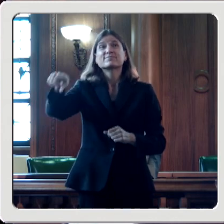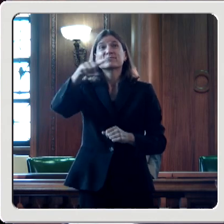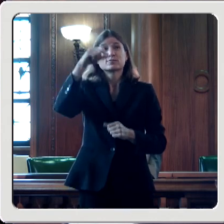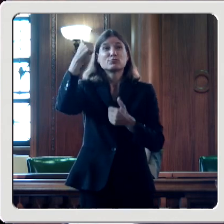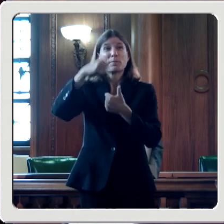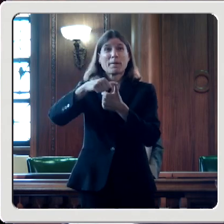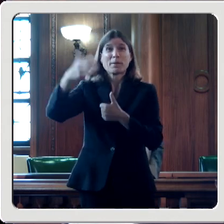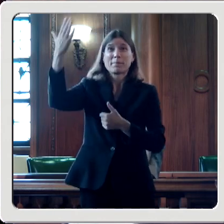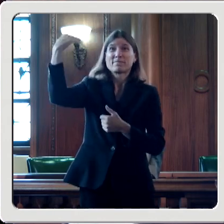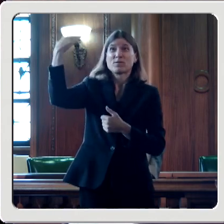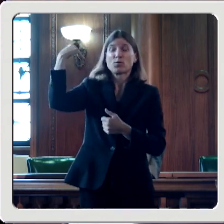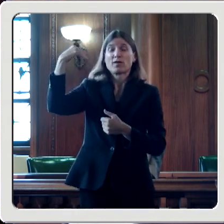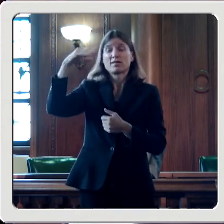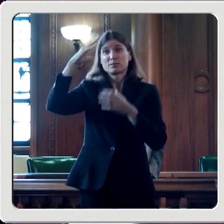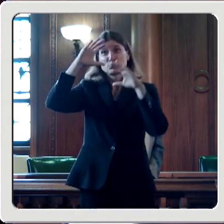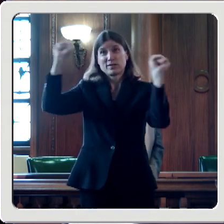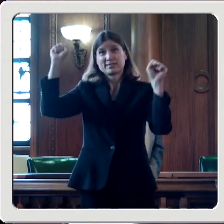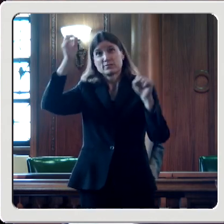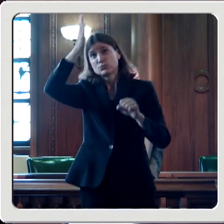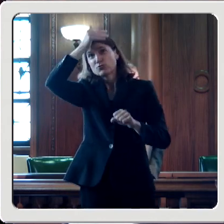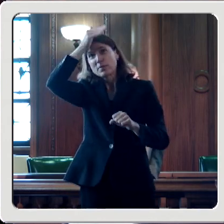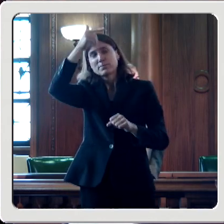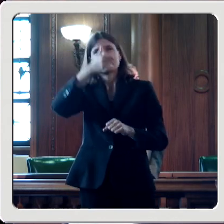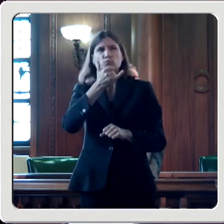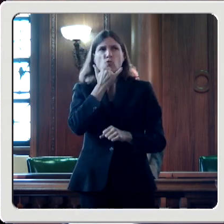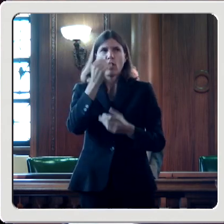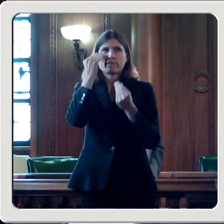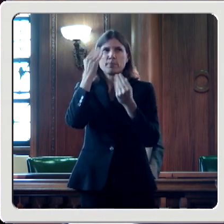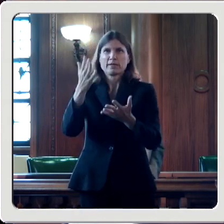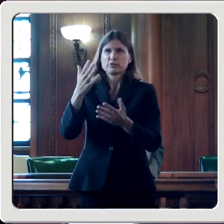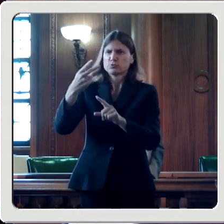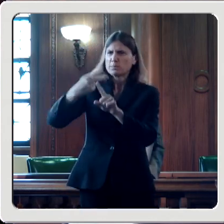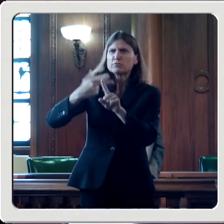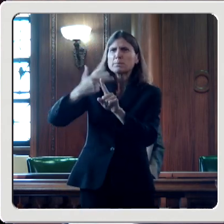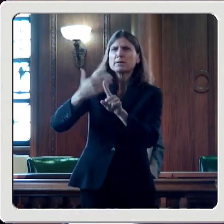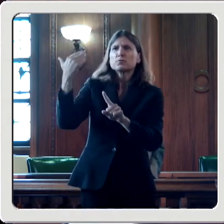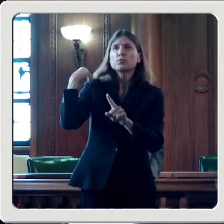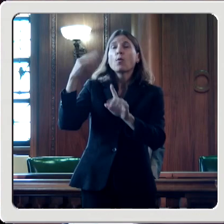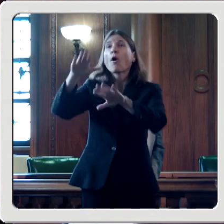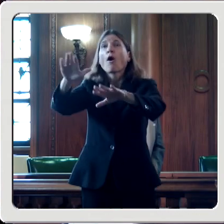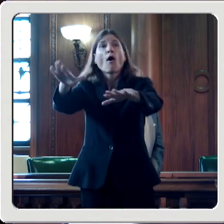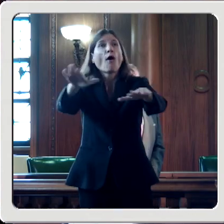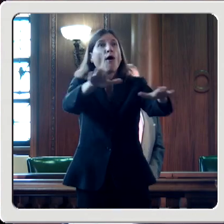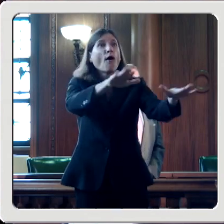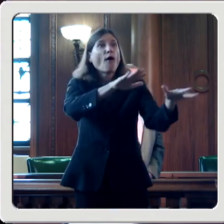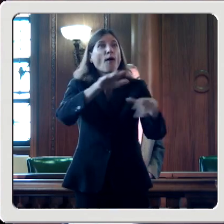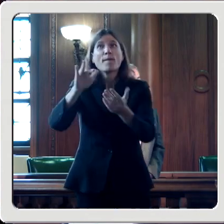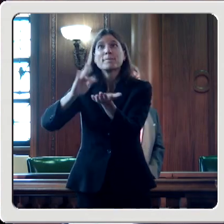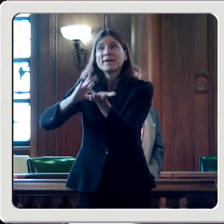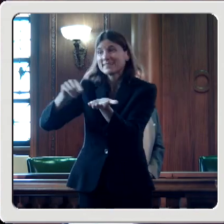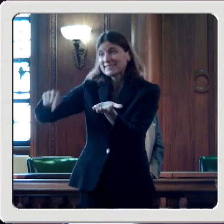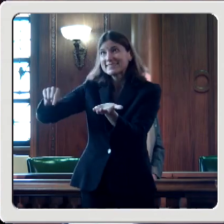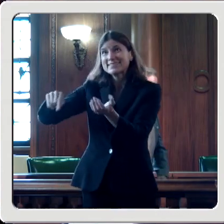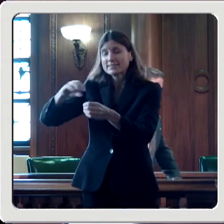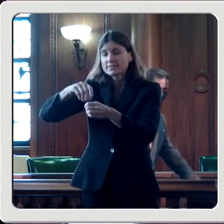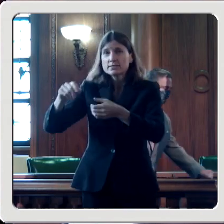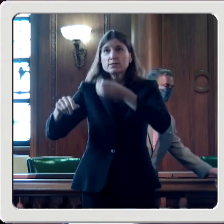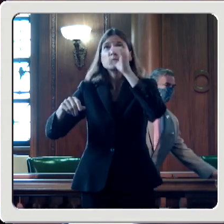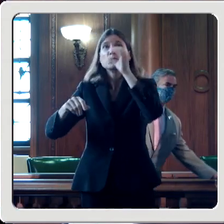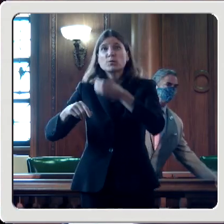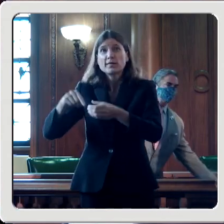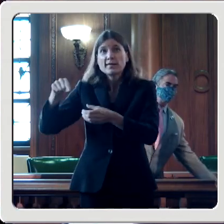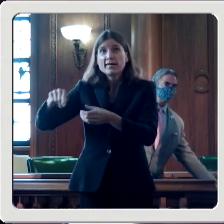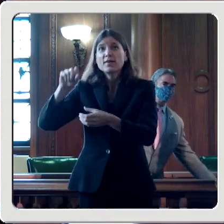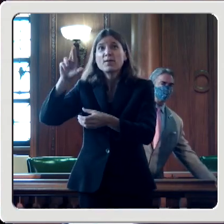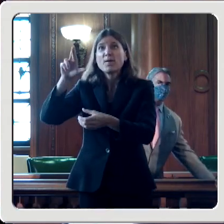light, unfortunately. I do feel pretty comfortable that a year from now, we are not going to be talking about convalescent